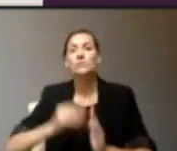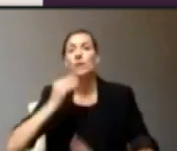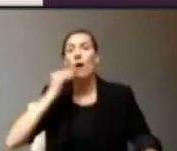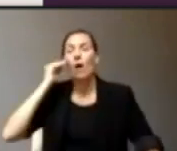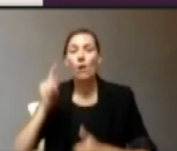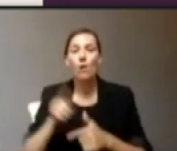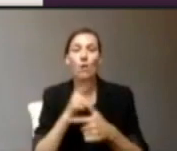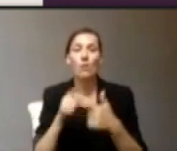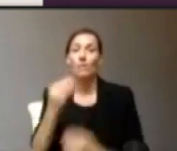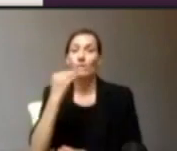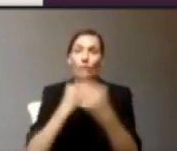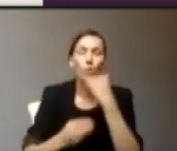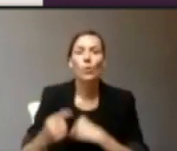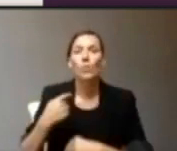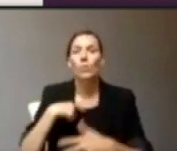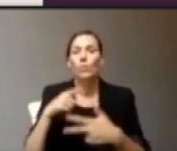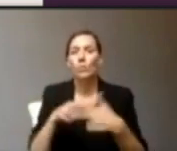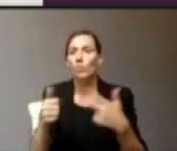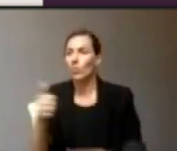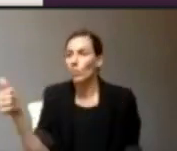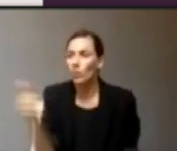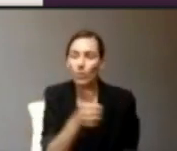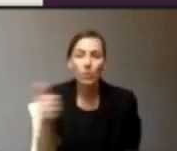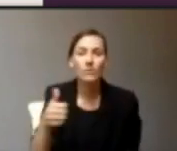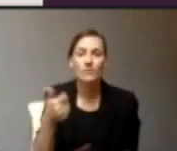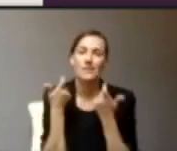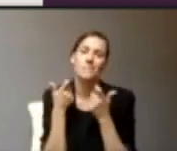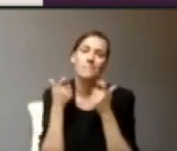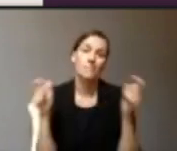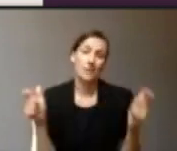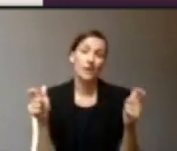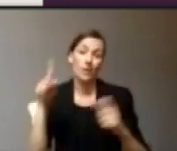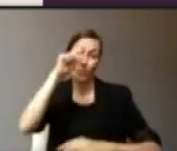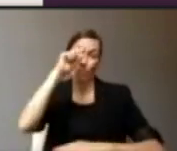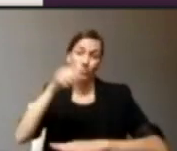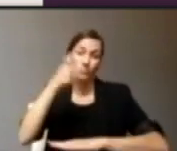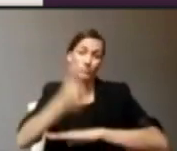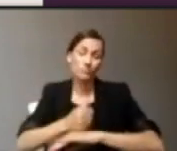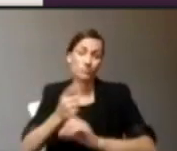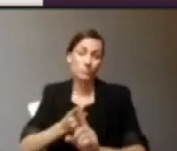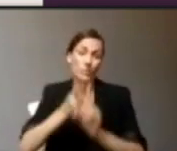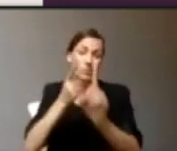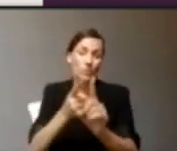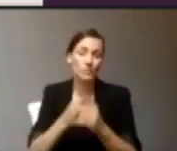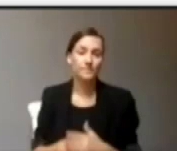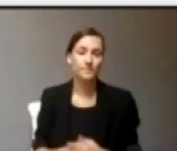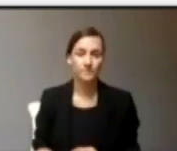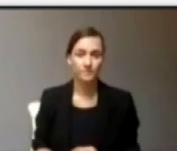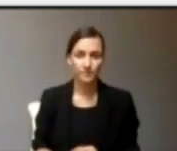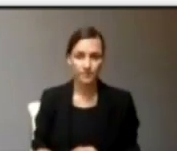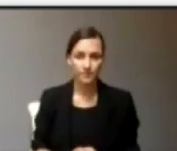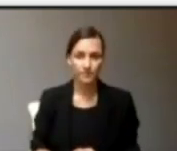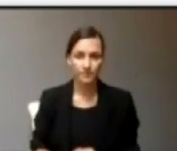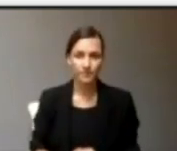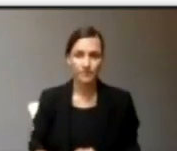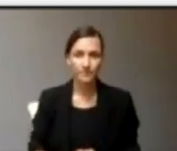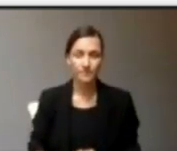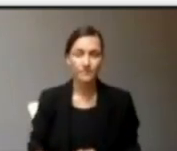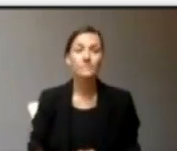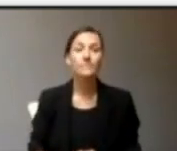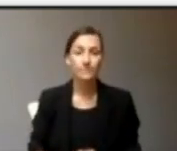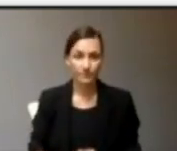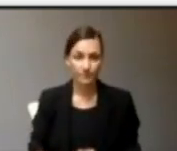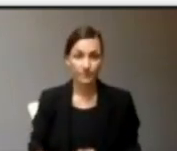those basic needs are often really big goals that are set as well. On to the next slide, please.